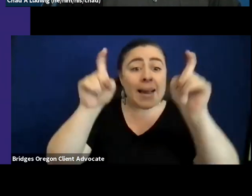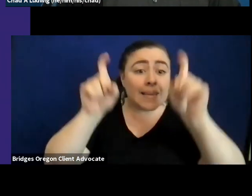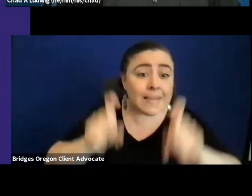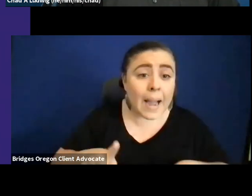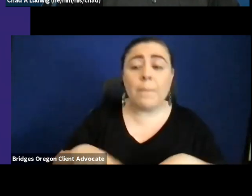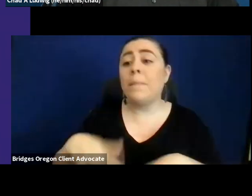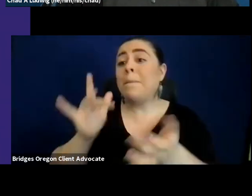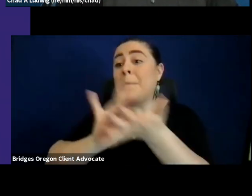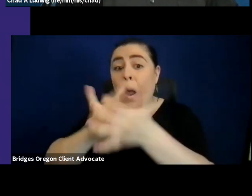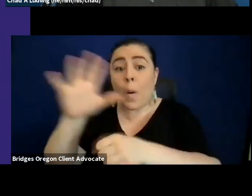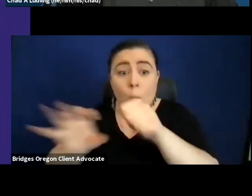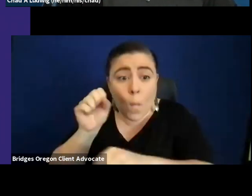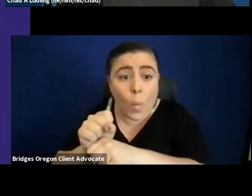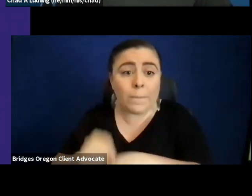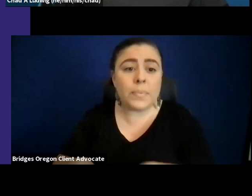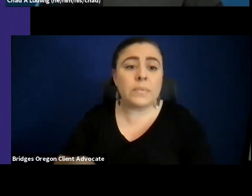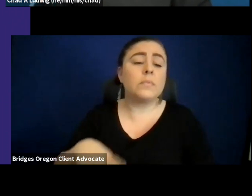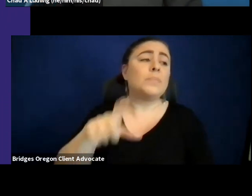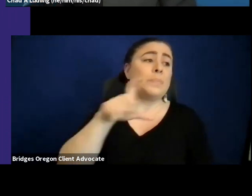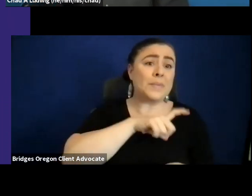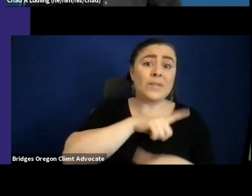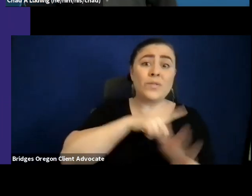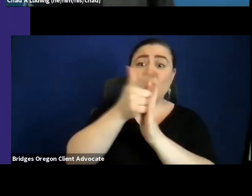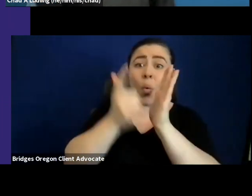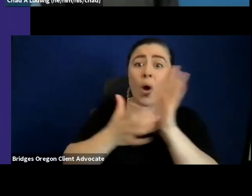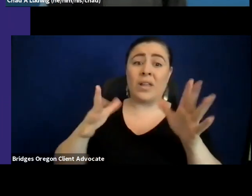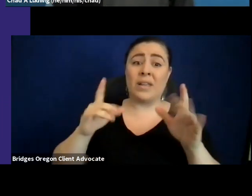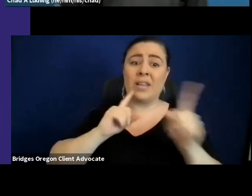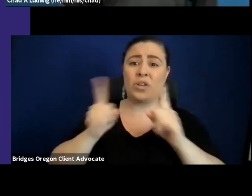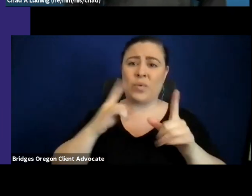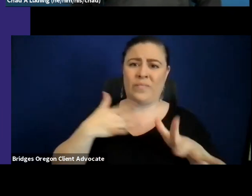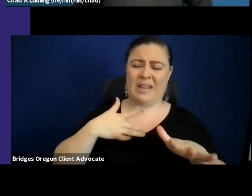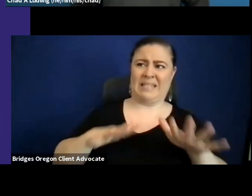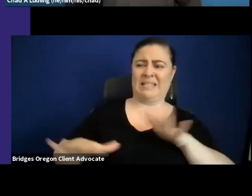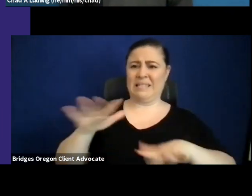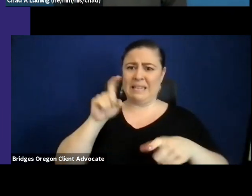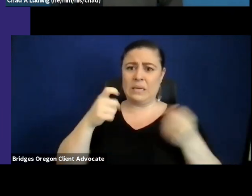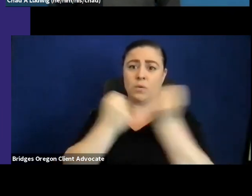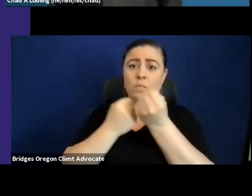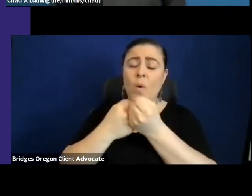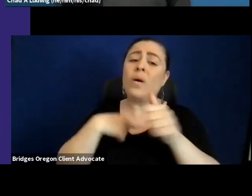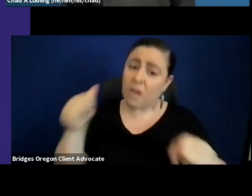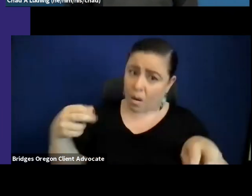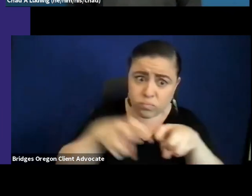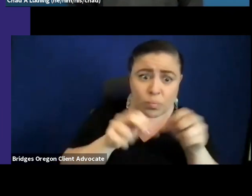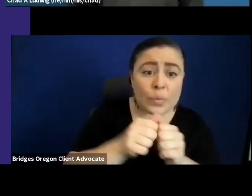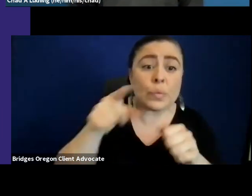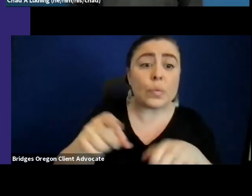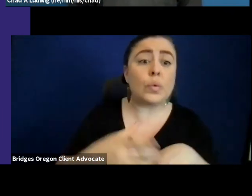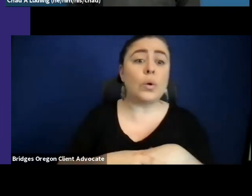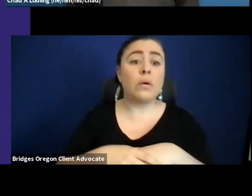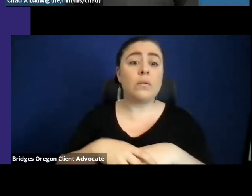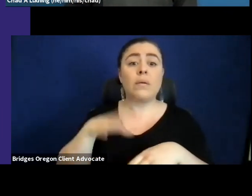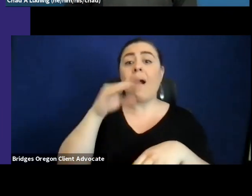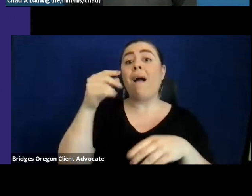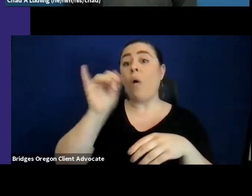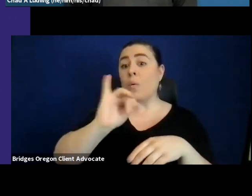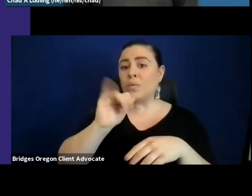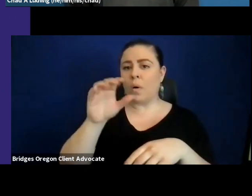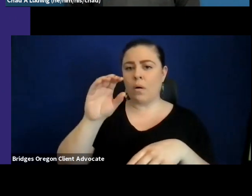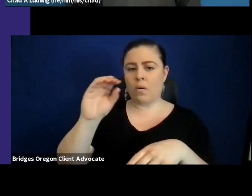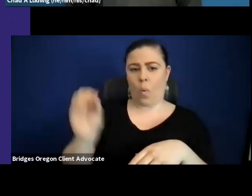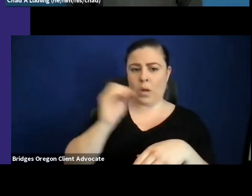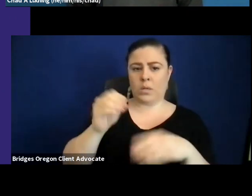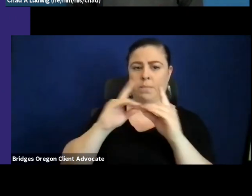you. Medical exams, medical appointments, police or lawyer interviews that you need support, I can come in